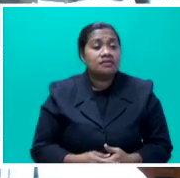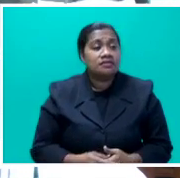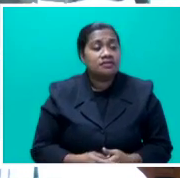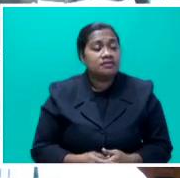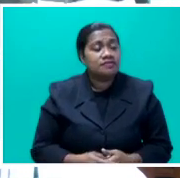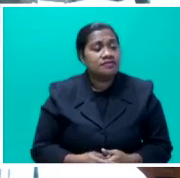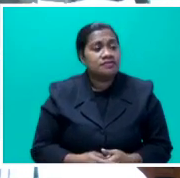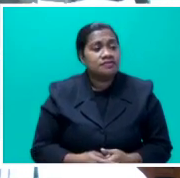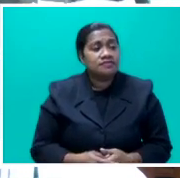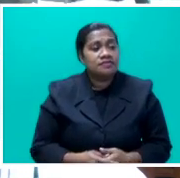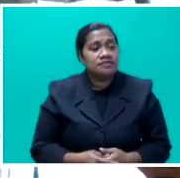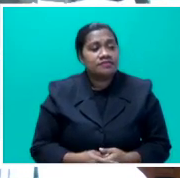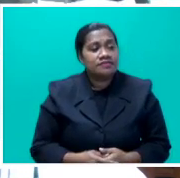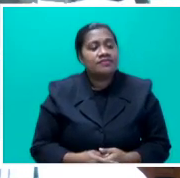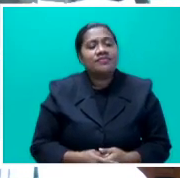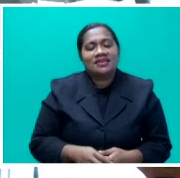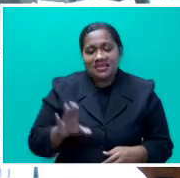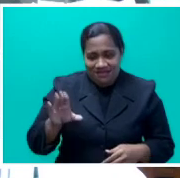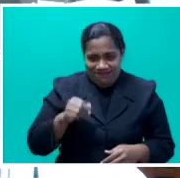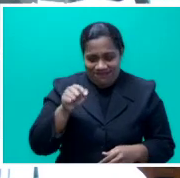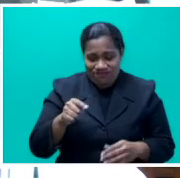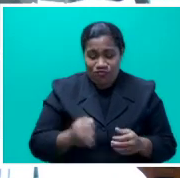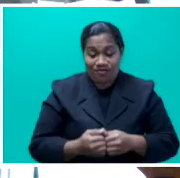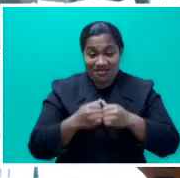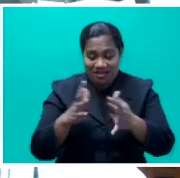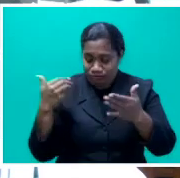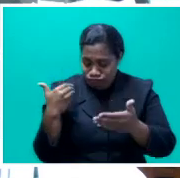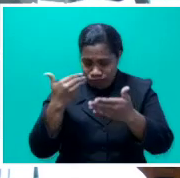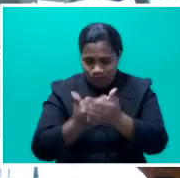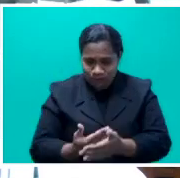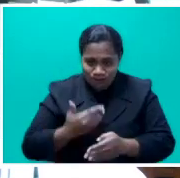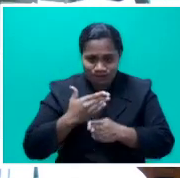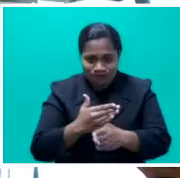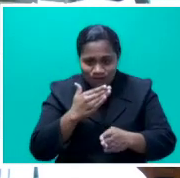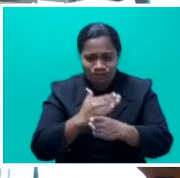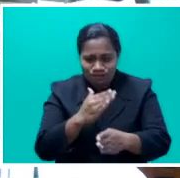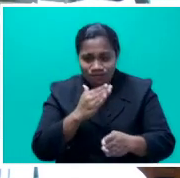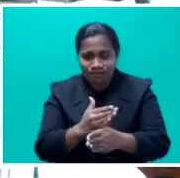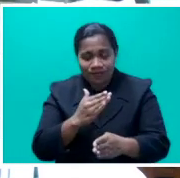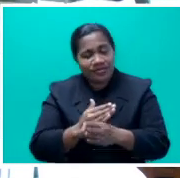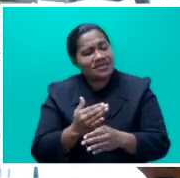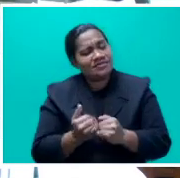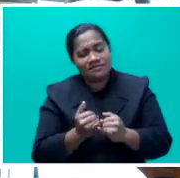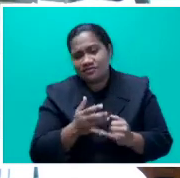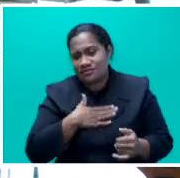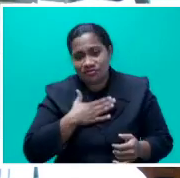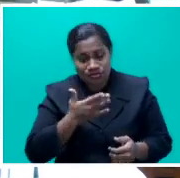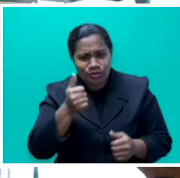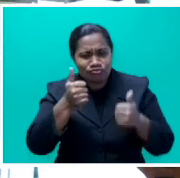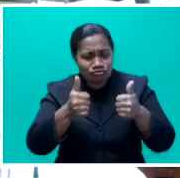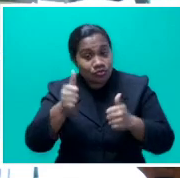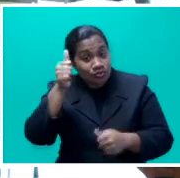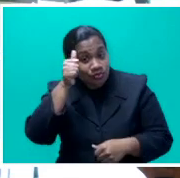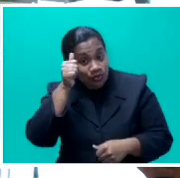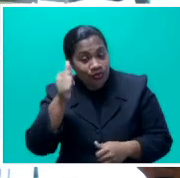stance from the very beginning, and it's interesting and of course good to note as well the decrease I referred